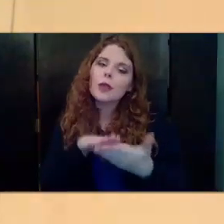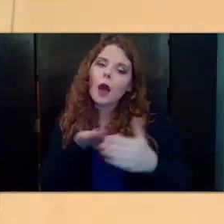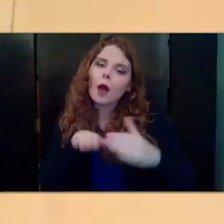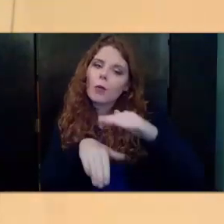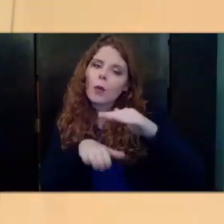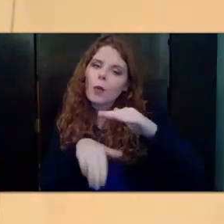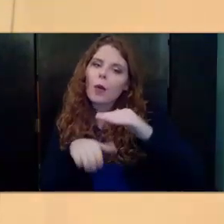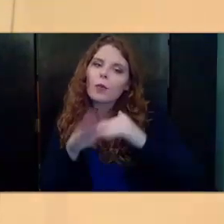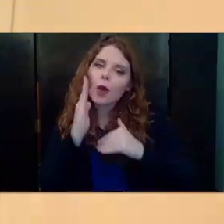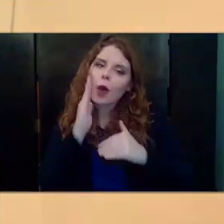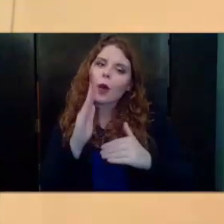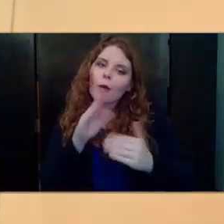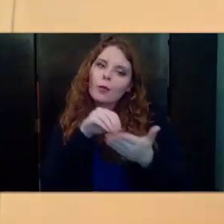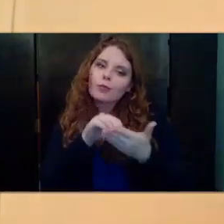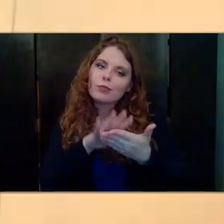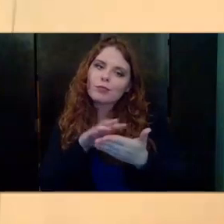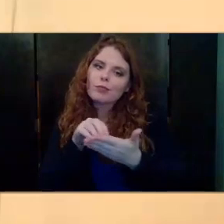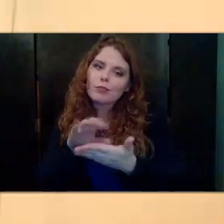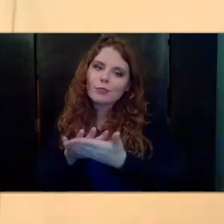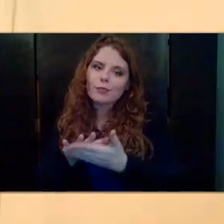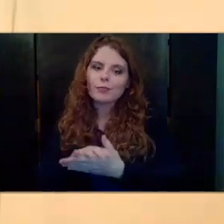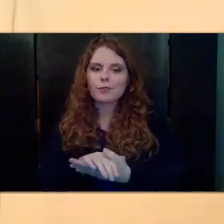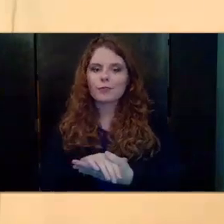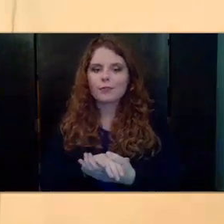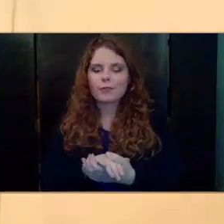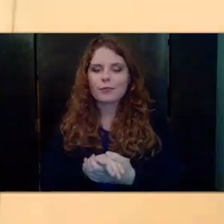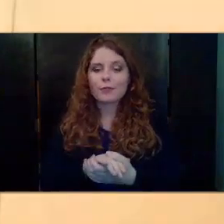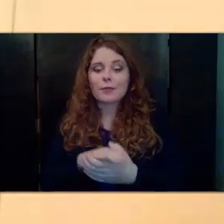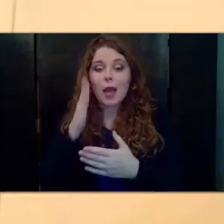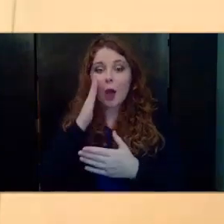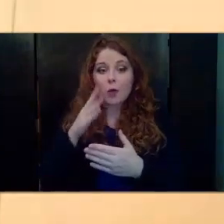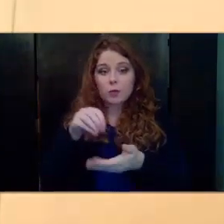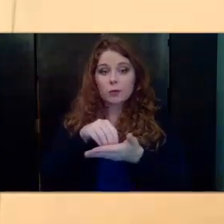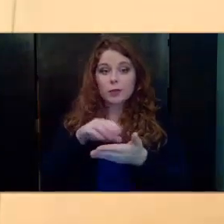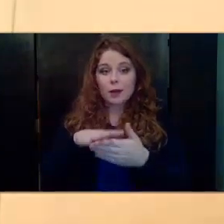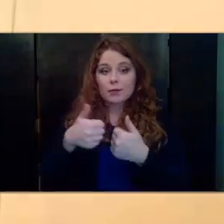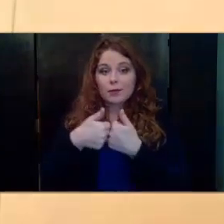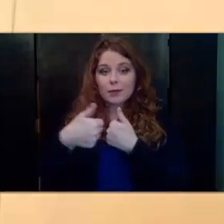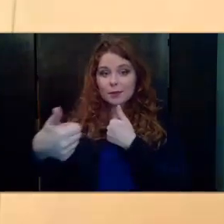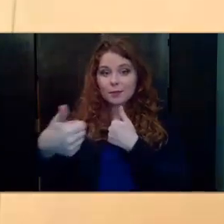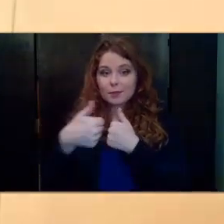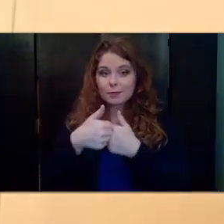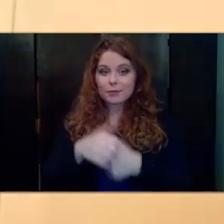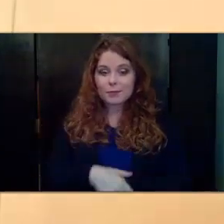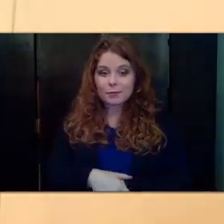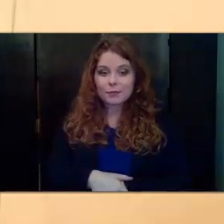below what I'm going to be tracking. I'm tracking the distance